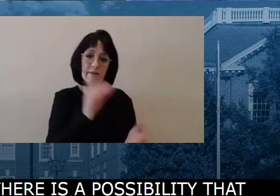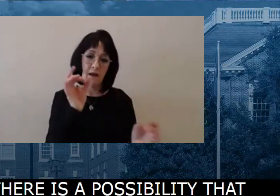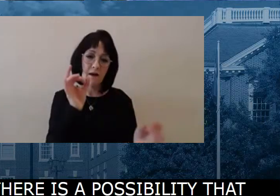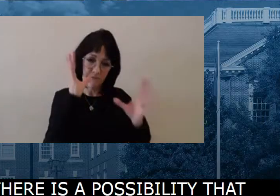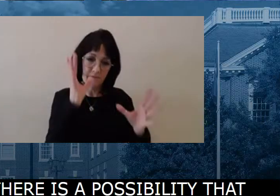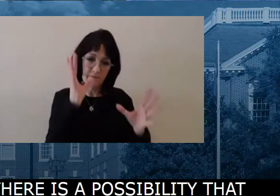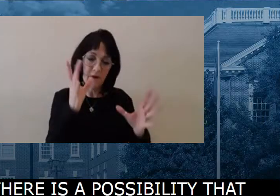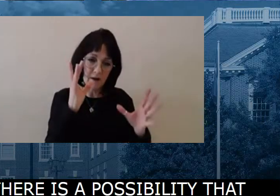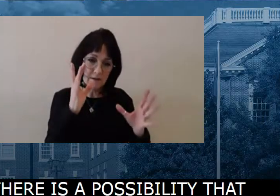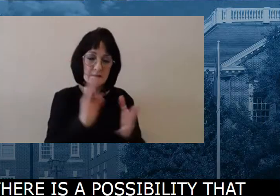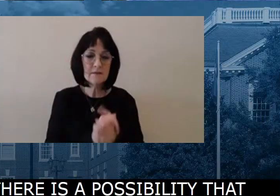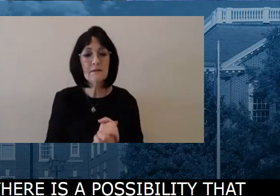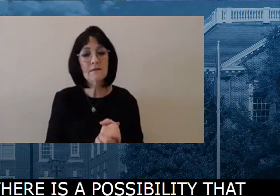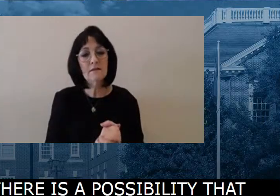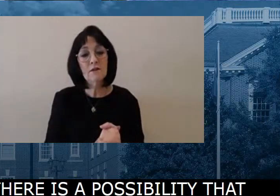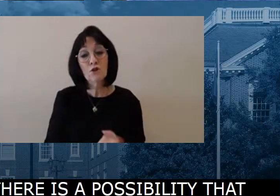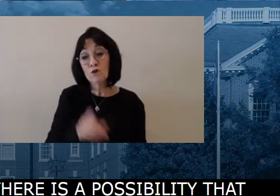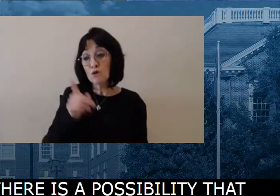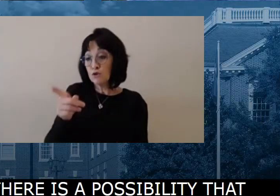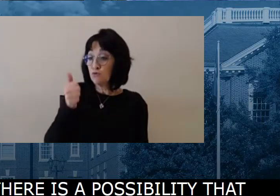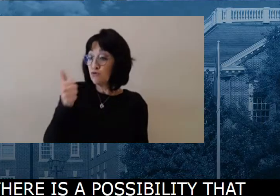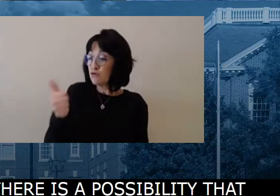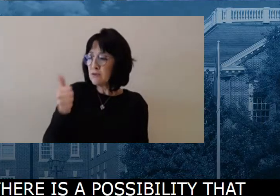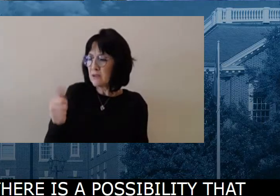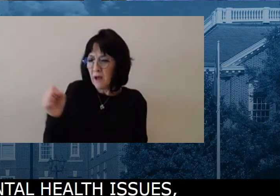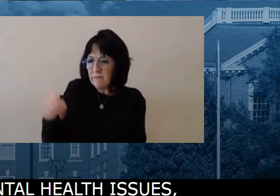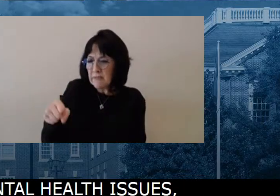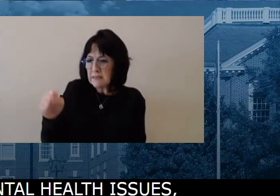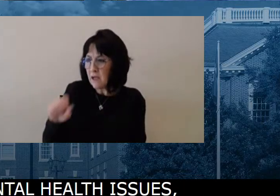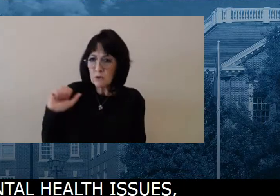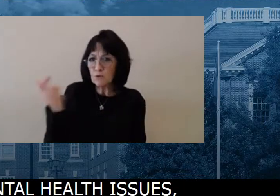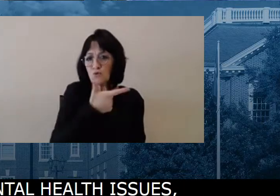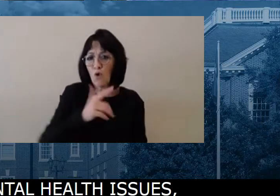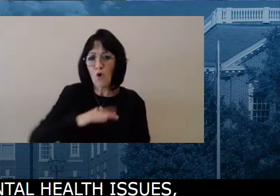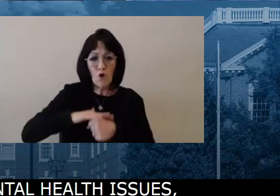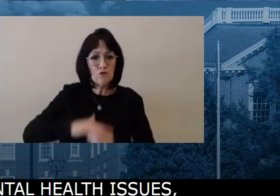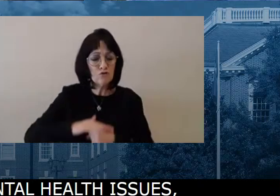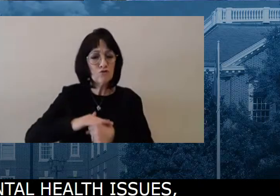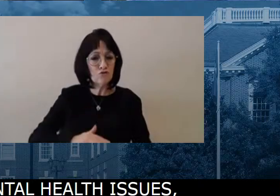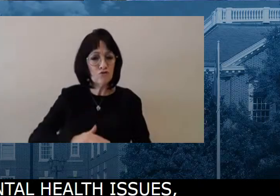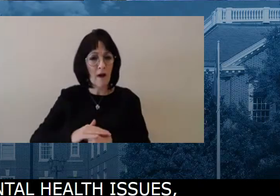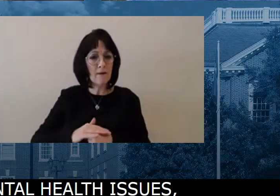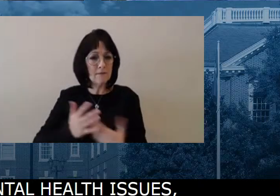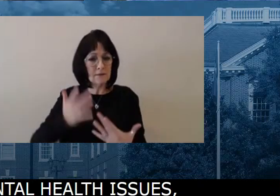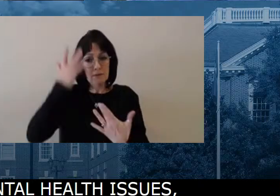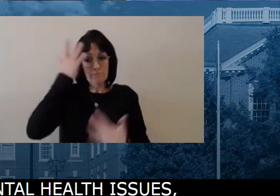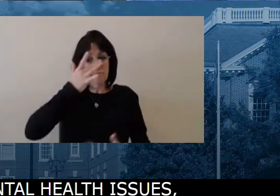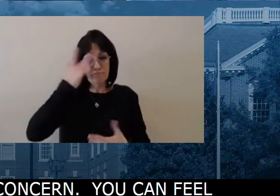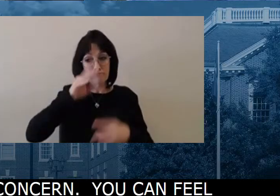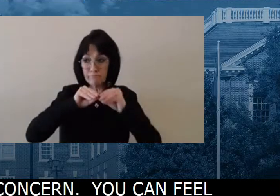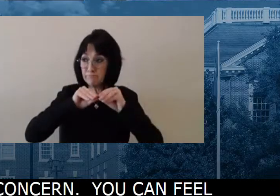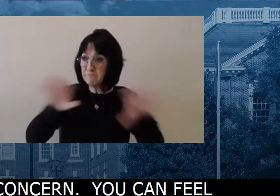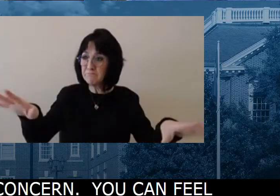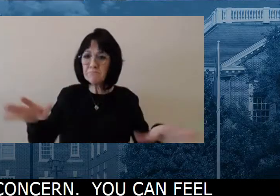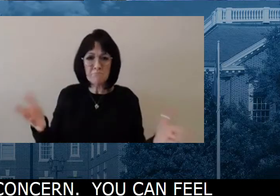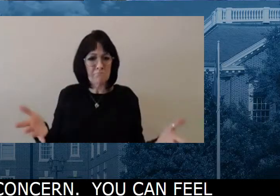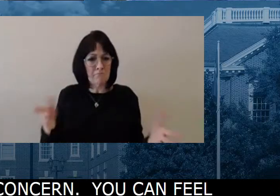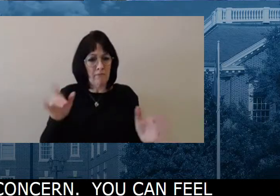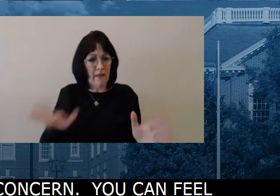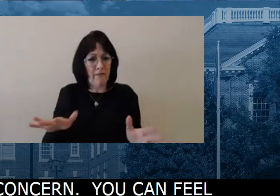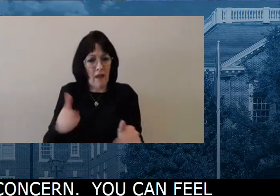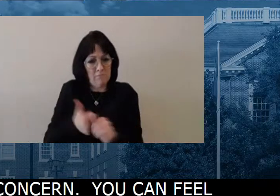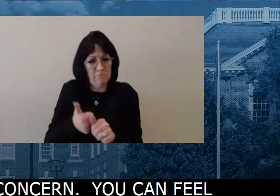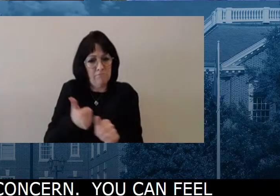it yourself in terms of anxiety and stress as you're not able to do things, but the idea that somehow we